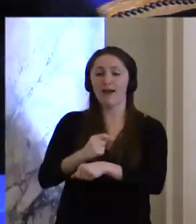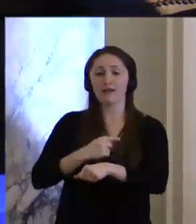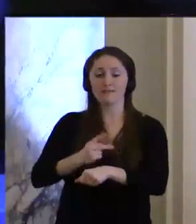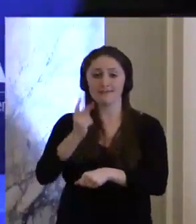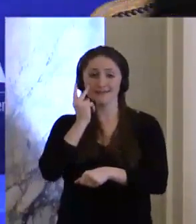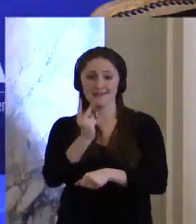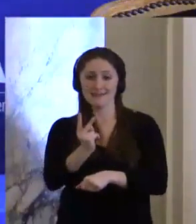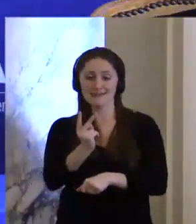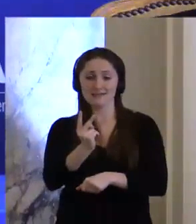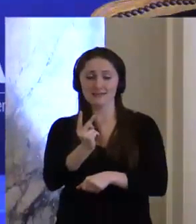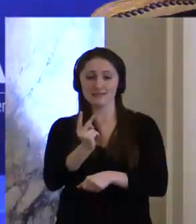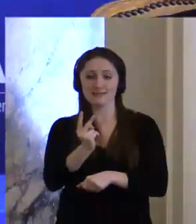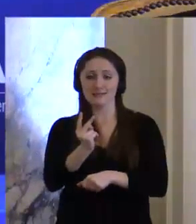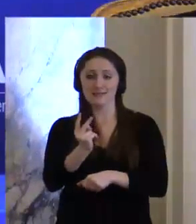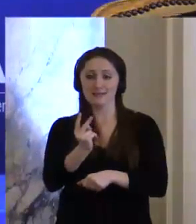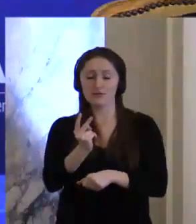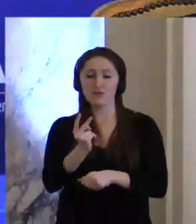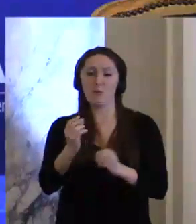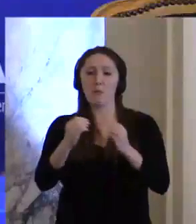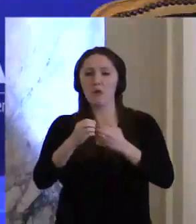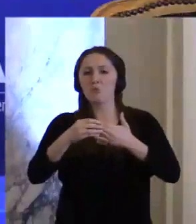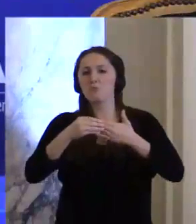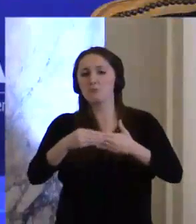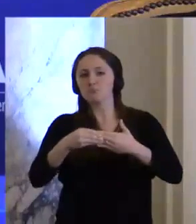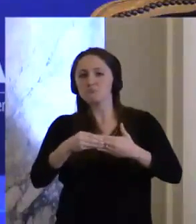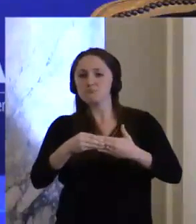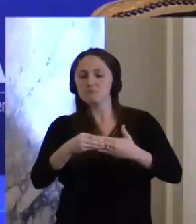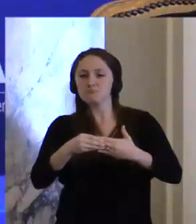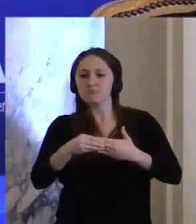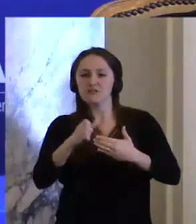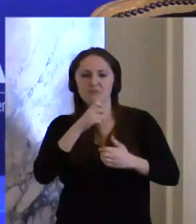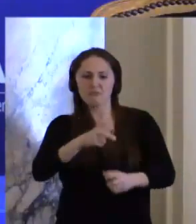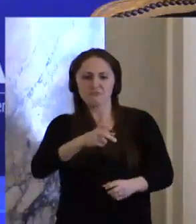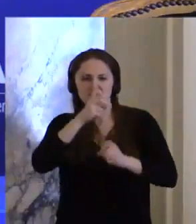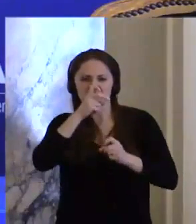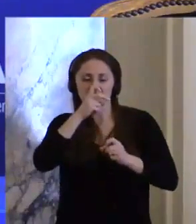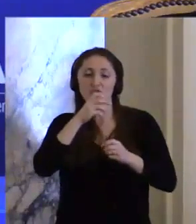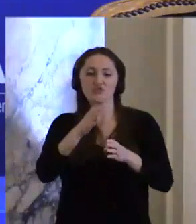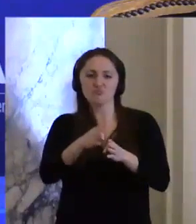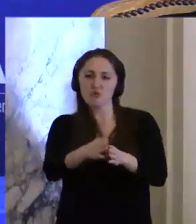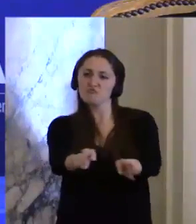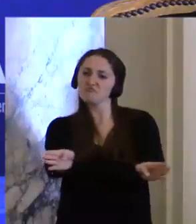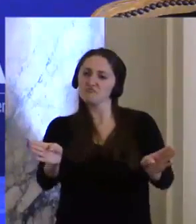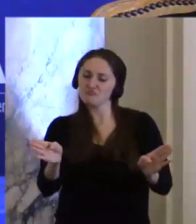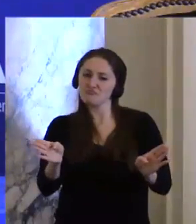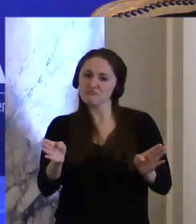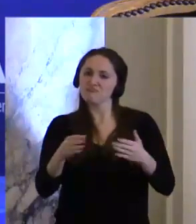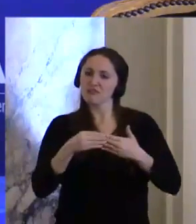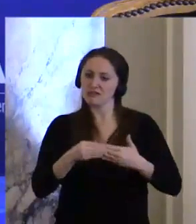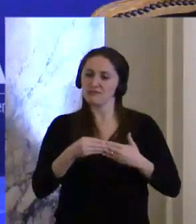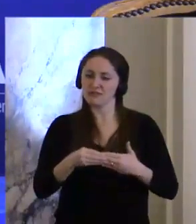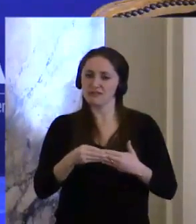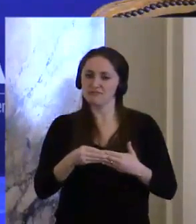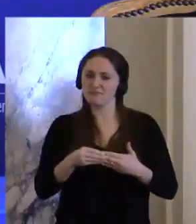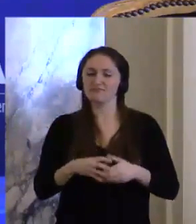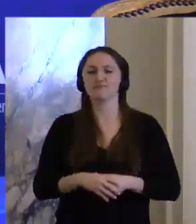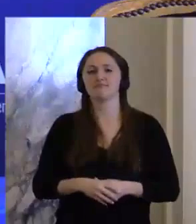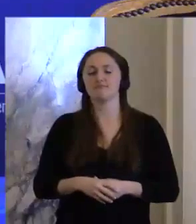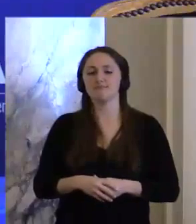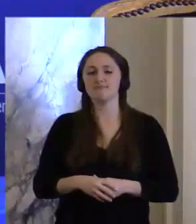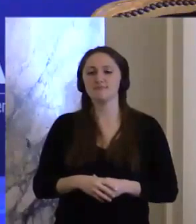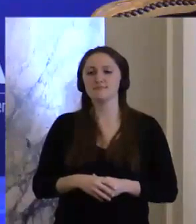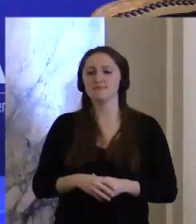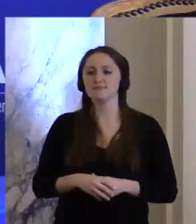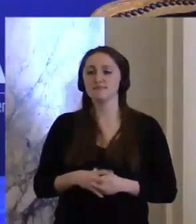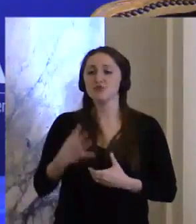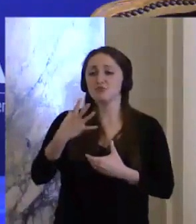where there is greater leniency, there is a much wider opening. It is, and participation is not as